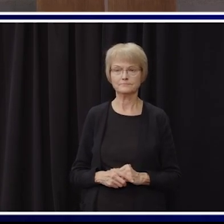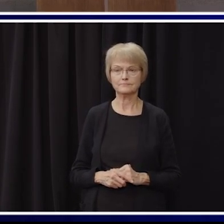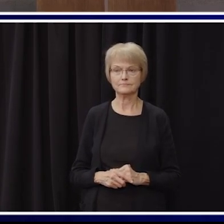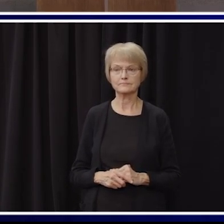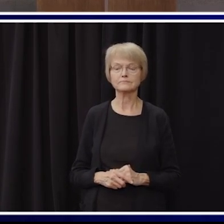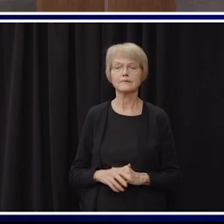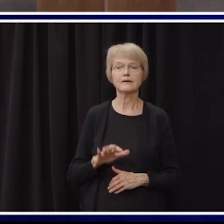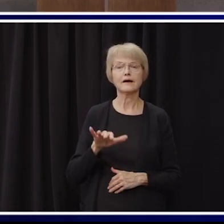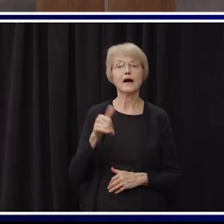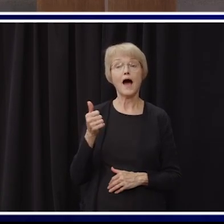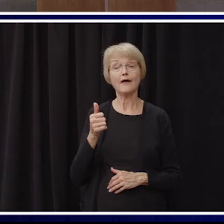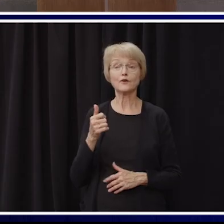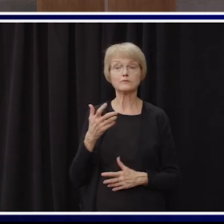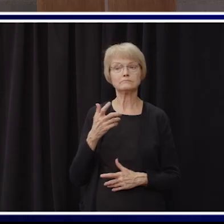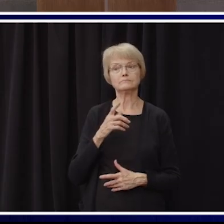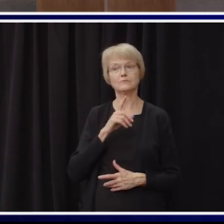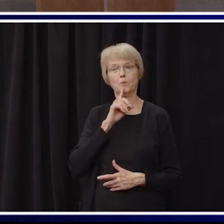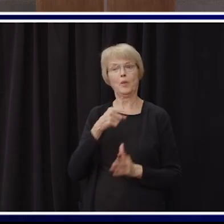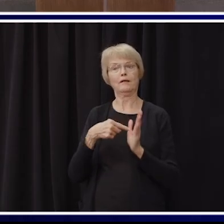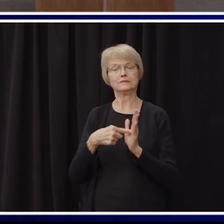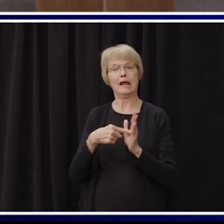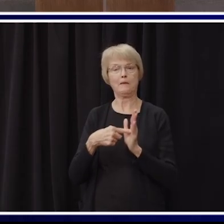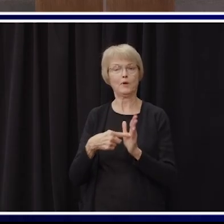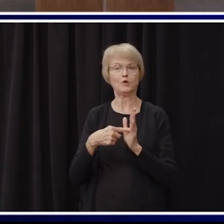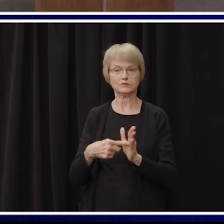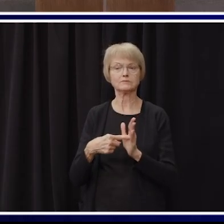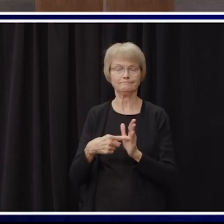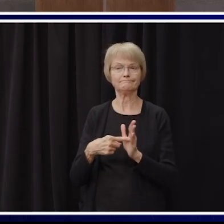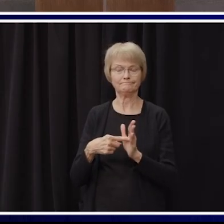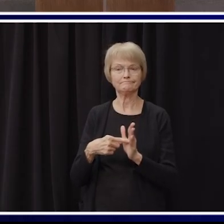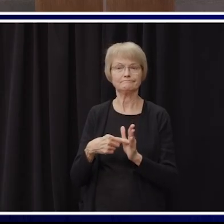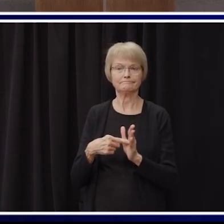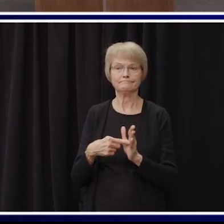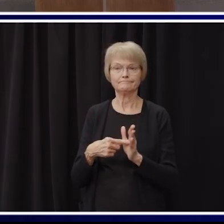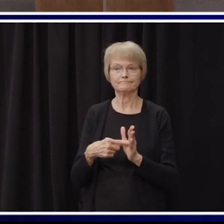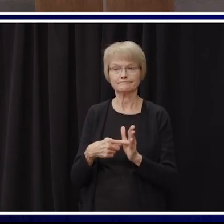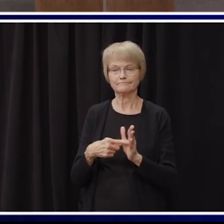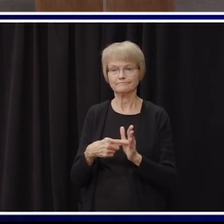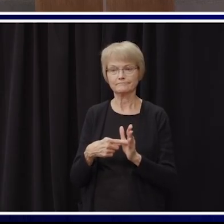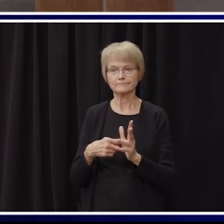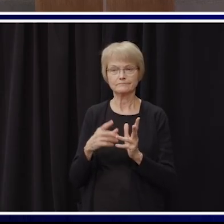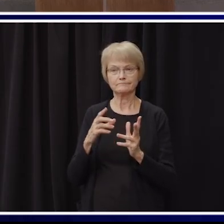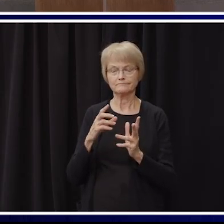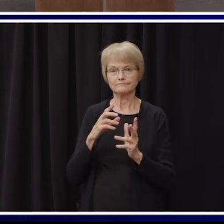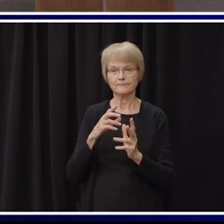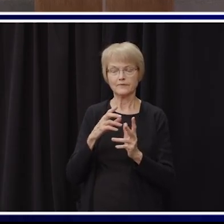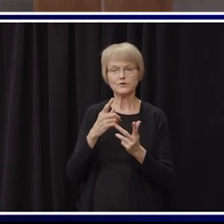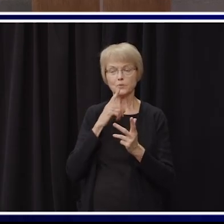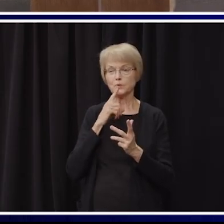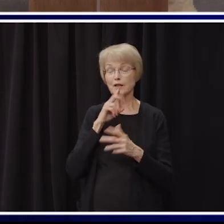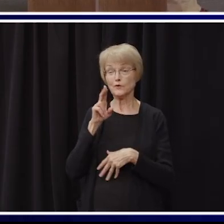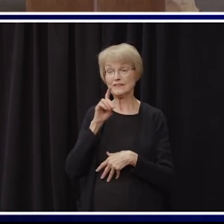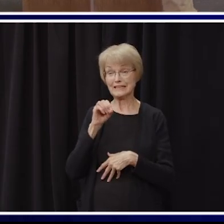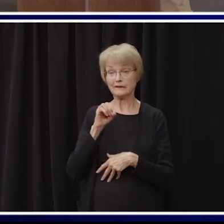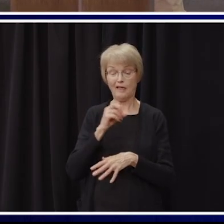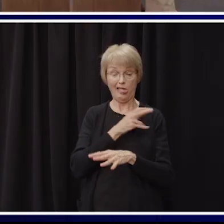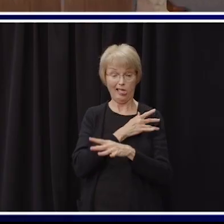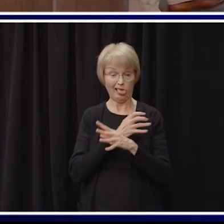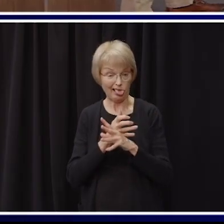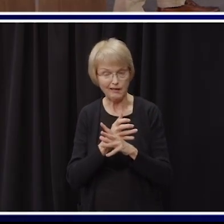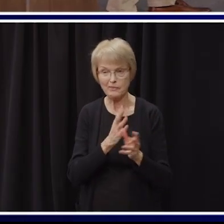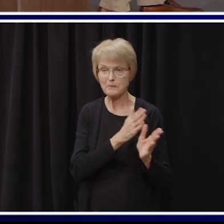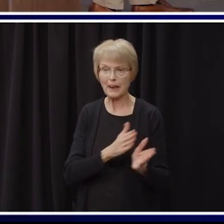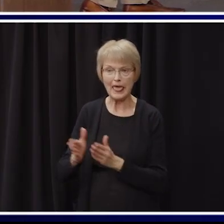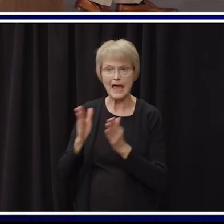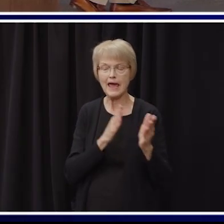Here's some other real world examples of the planning that goes into universal design. So